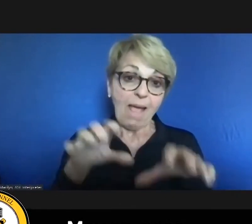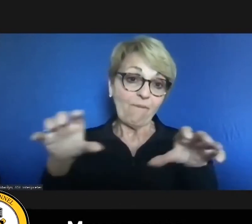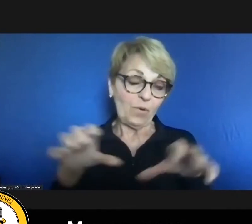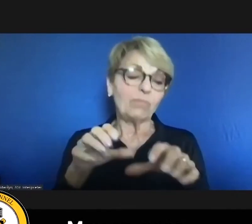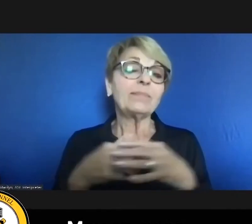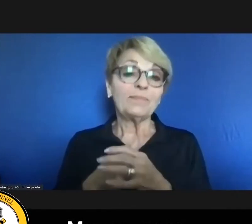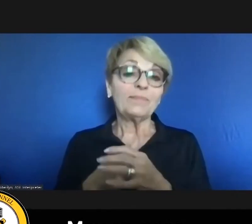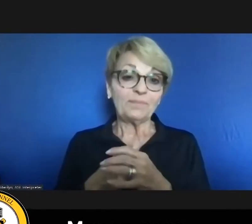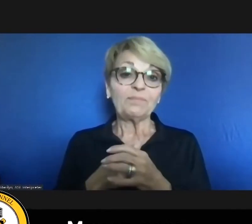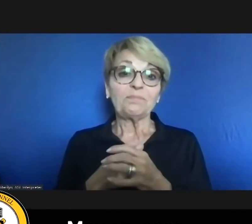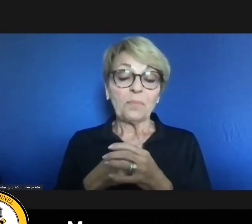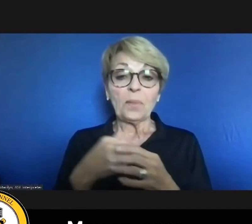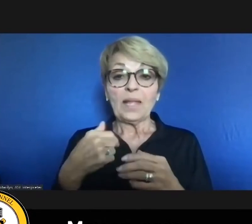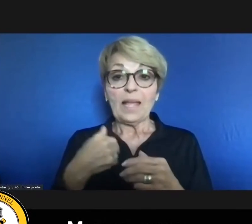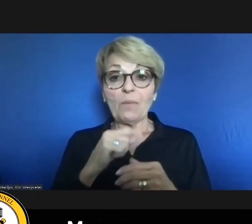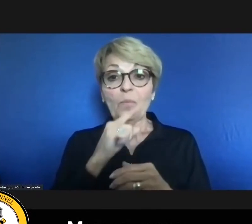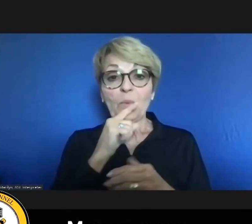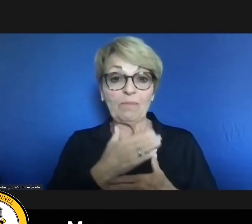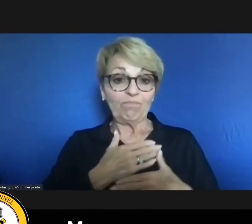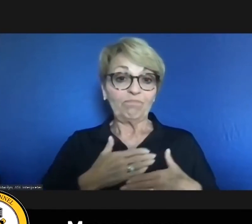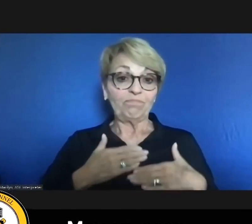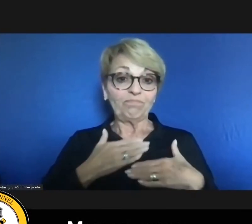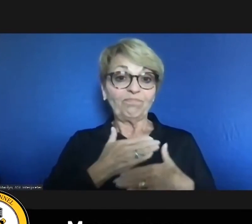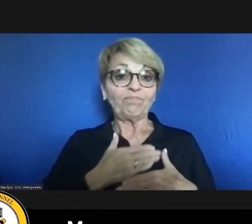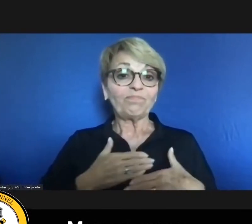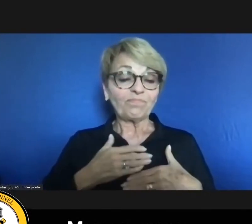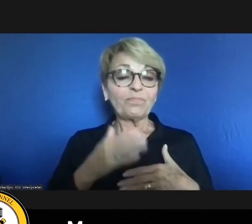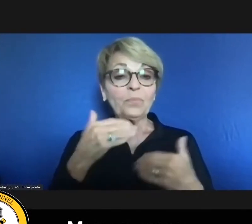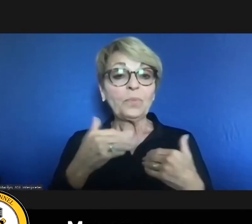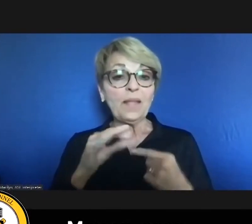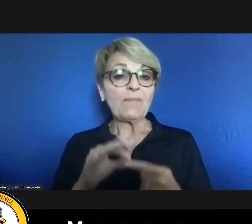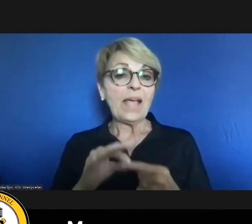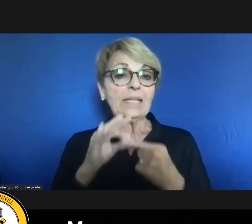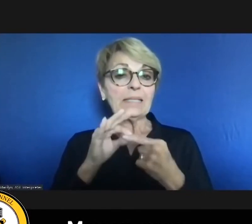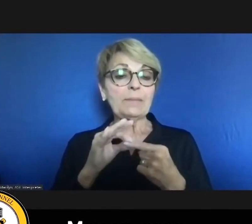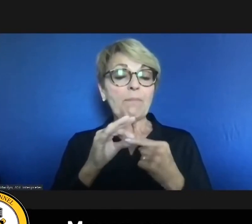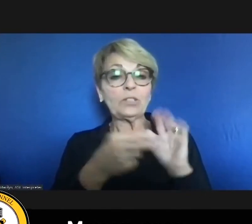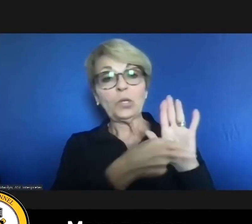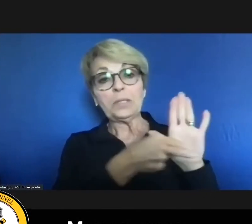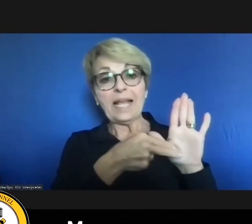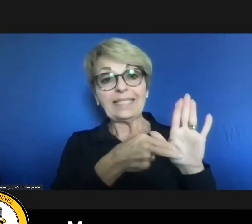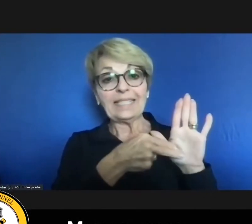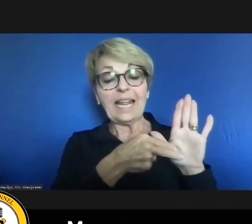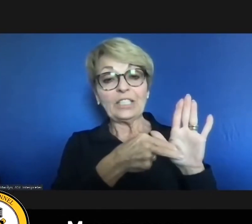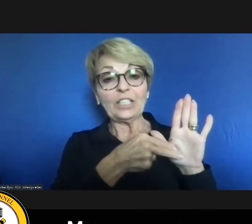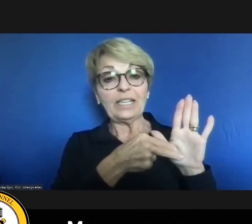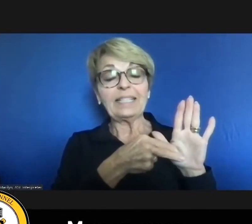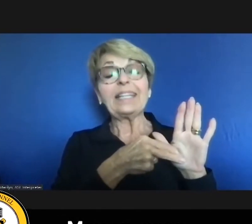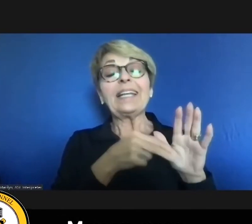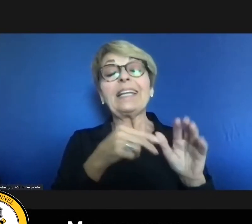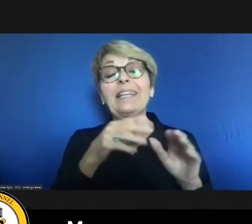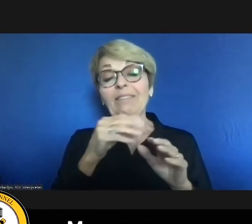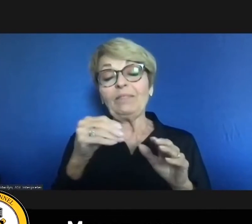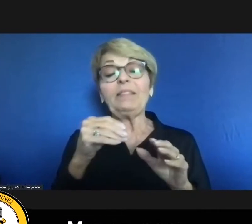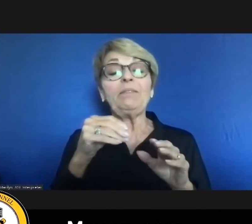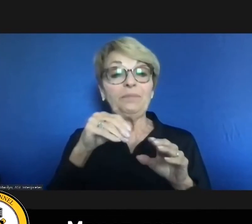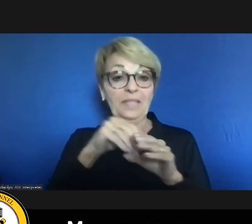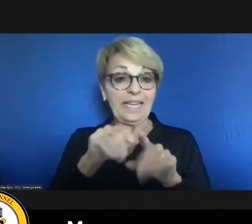I'm just really appreciative that it will have this special designation in addition to being special in so many other ways.